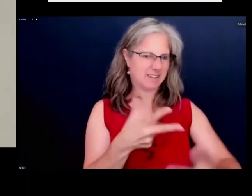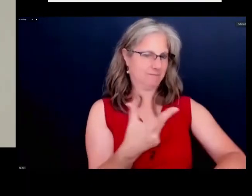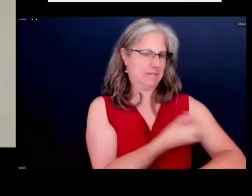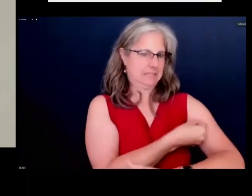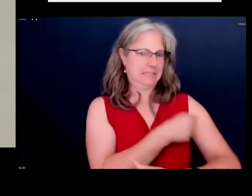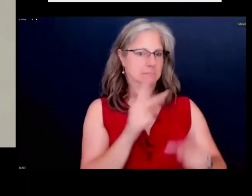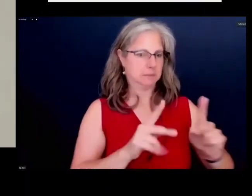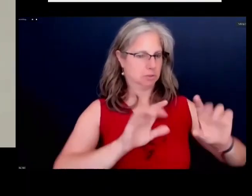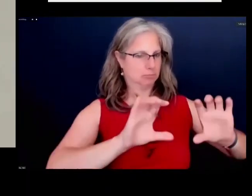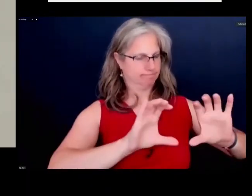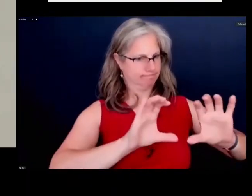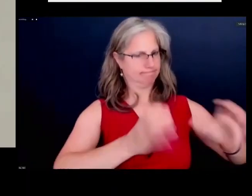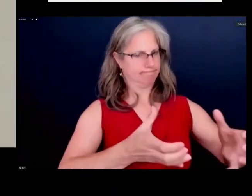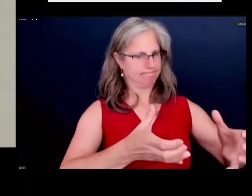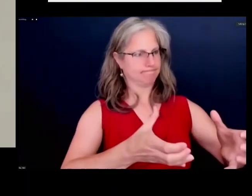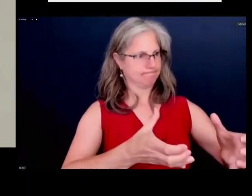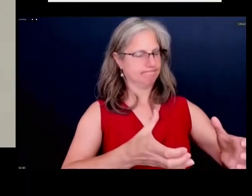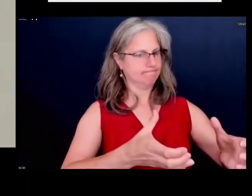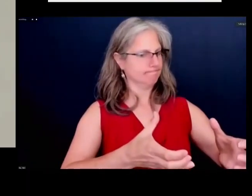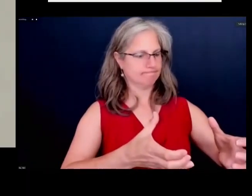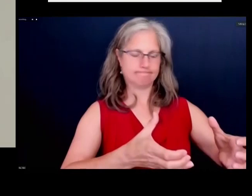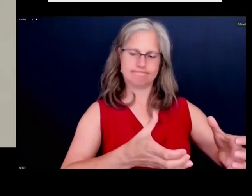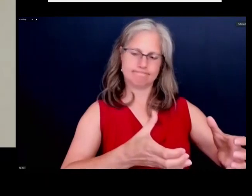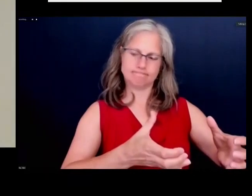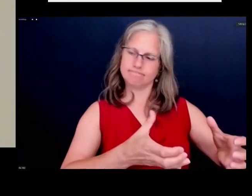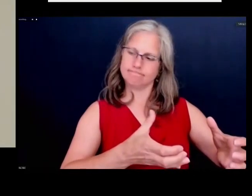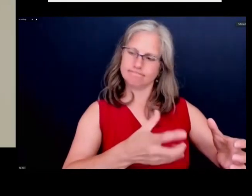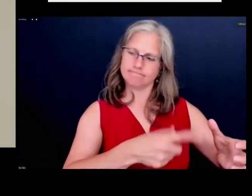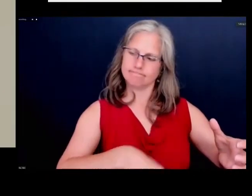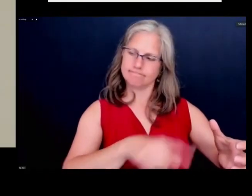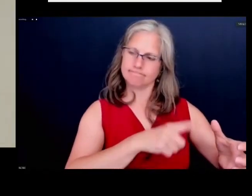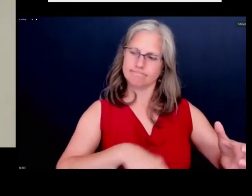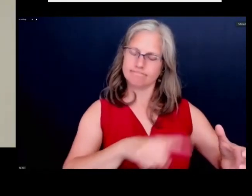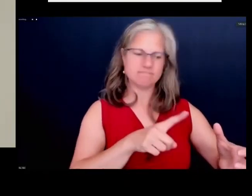anti-vaccination people who are categorically,